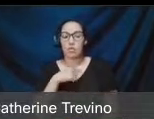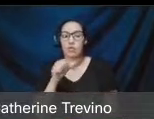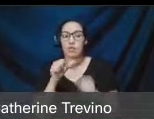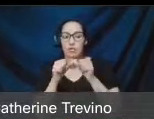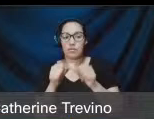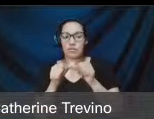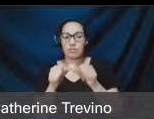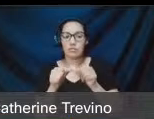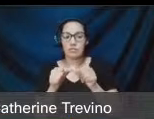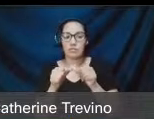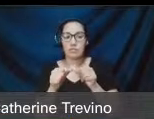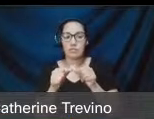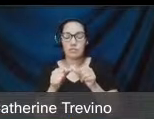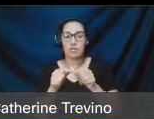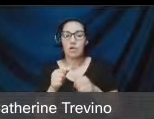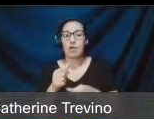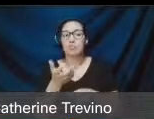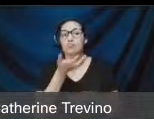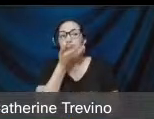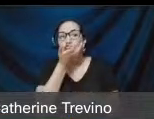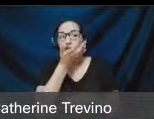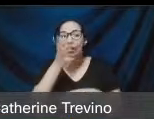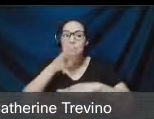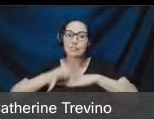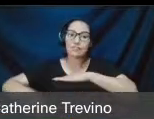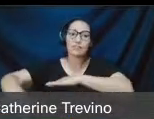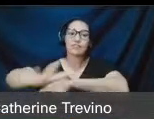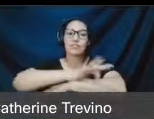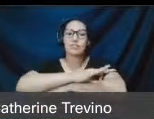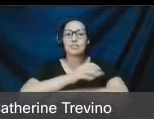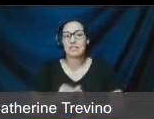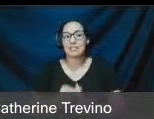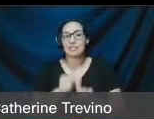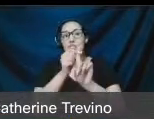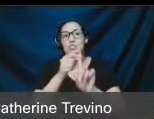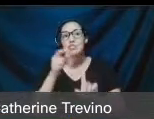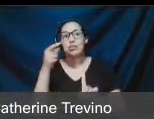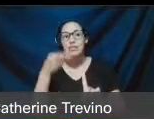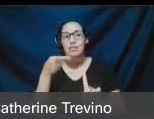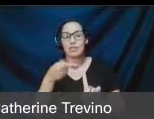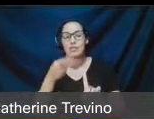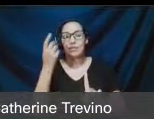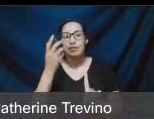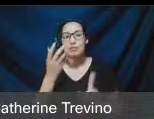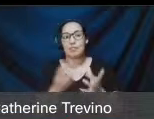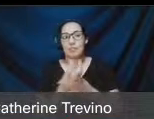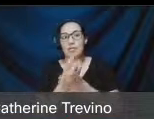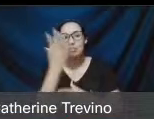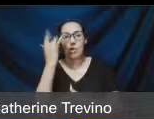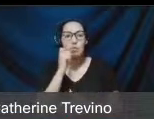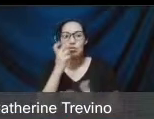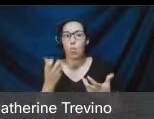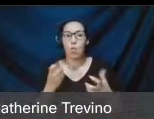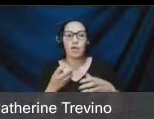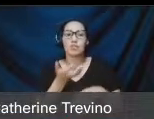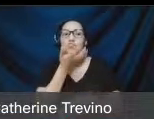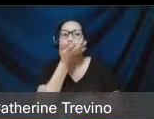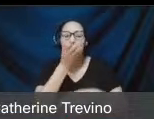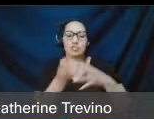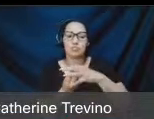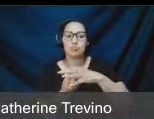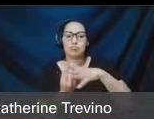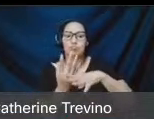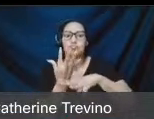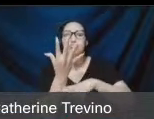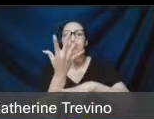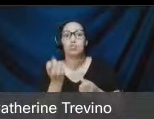fields, especially the fields and lawns, because we don't want overgrowth of our lawns at this time. We want